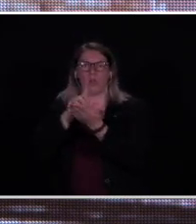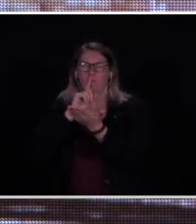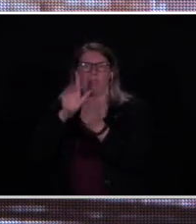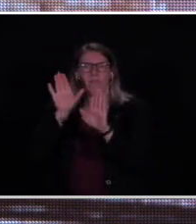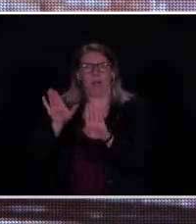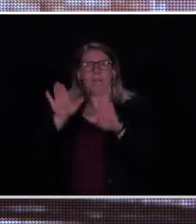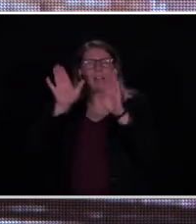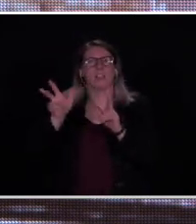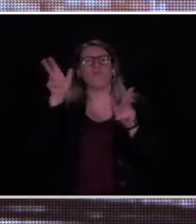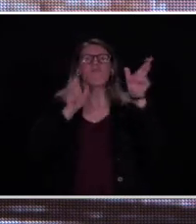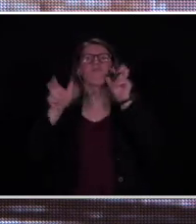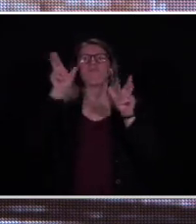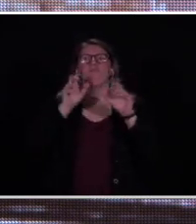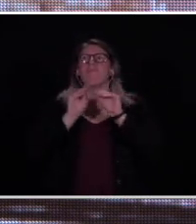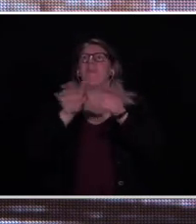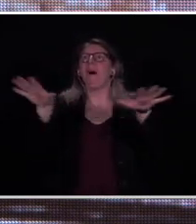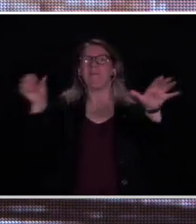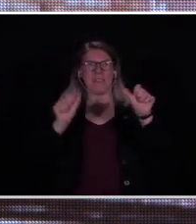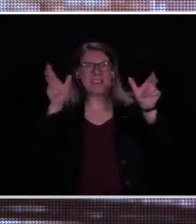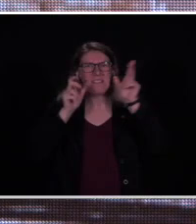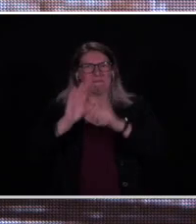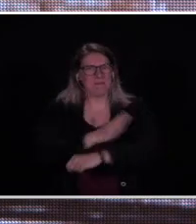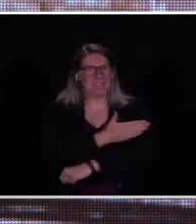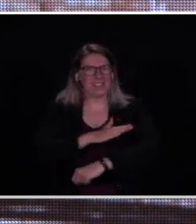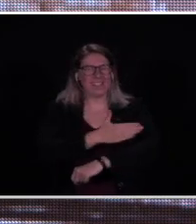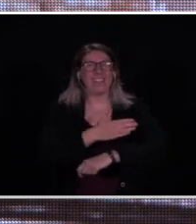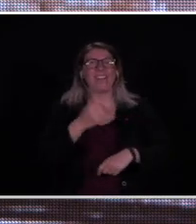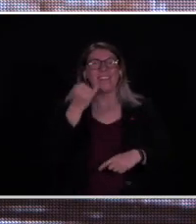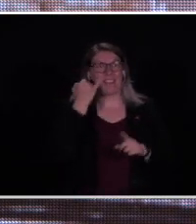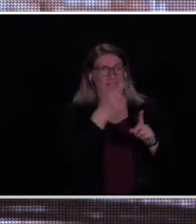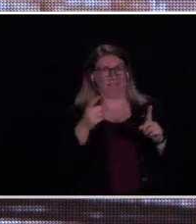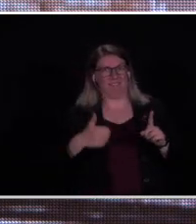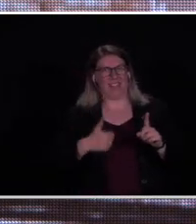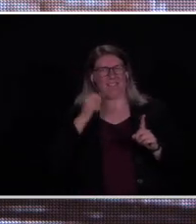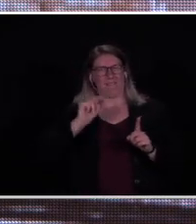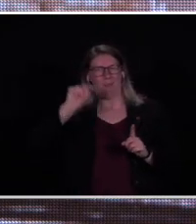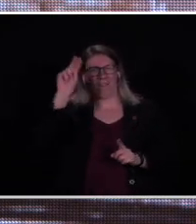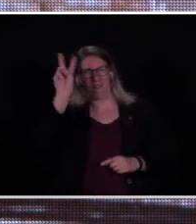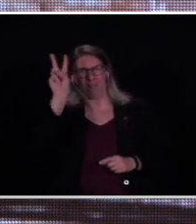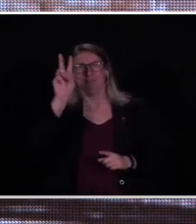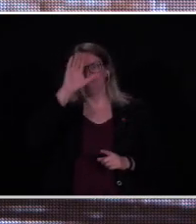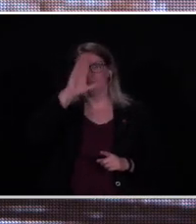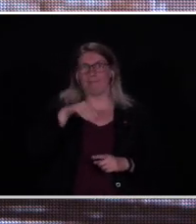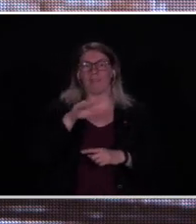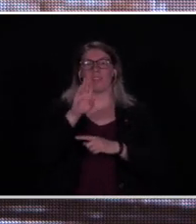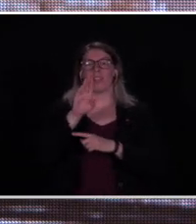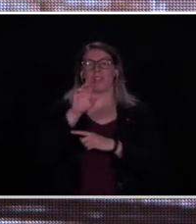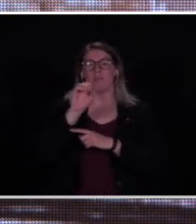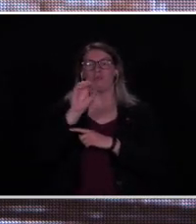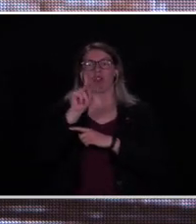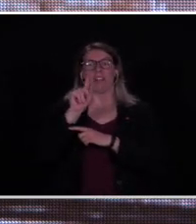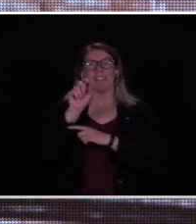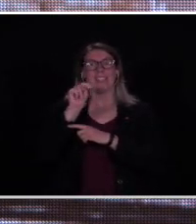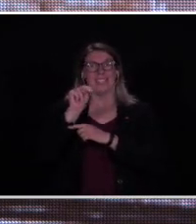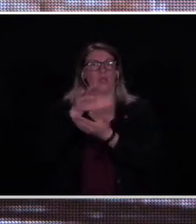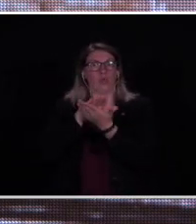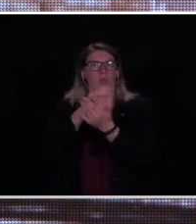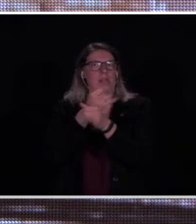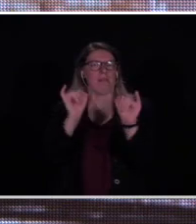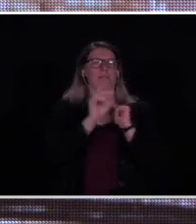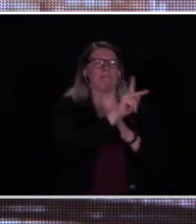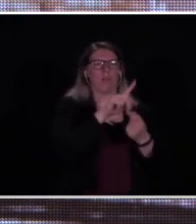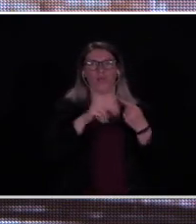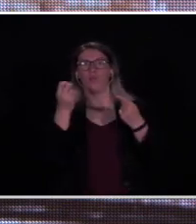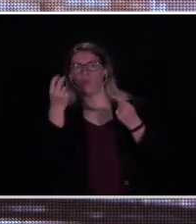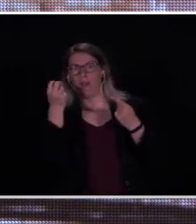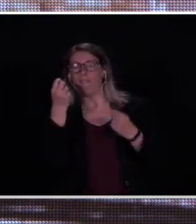incredible music drifting through the neighborhood. If you live on the North Shore, you likely know that Brockton is an independent K-12 school, but you may